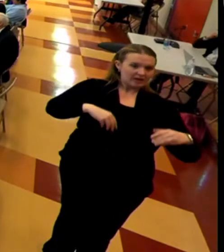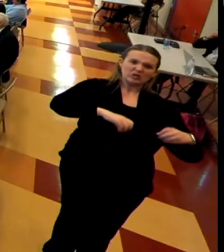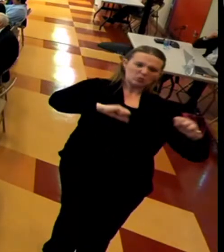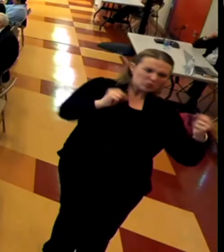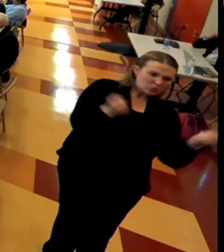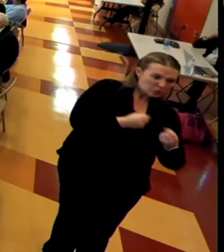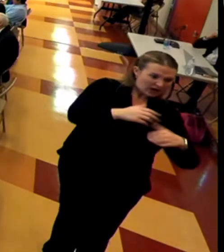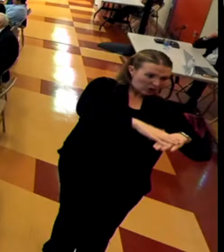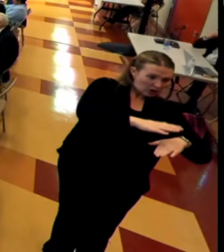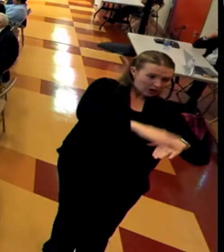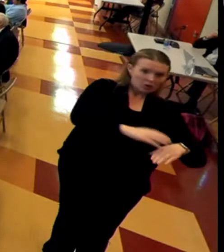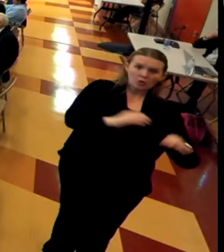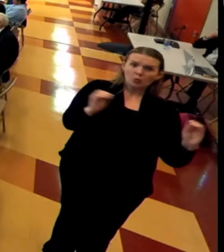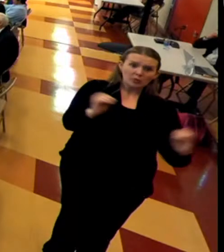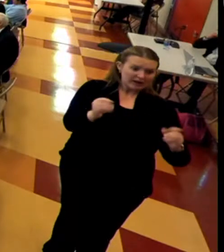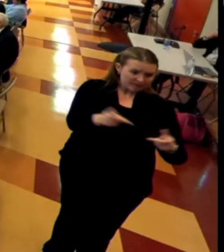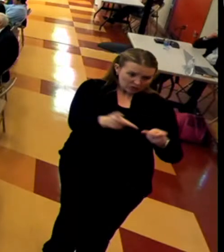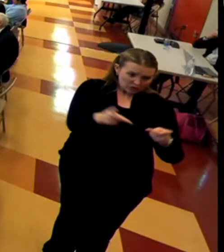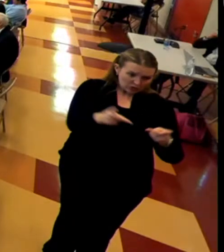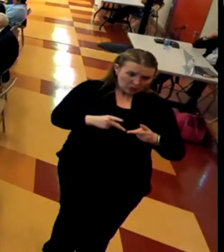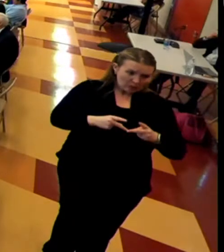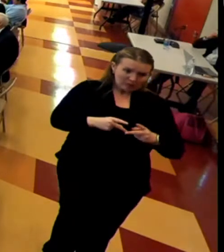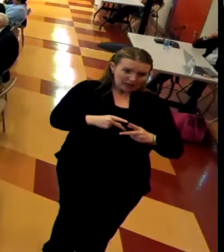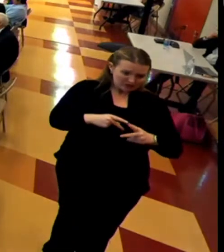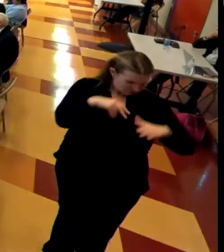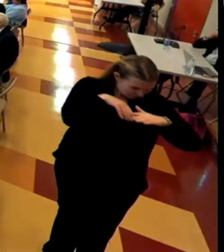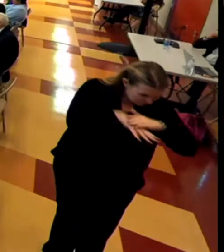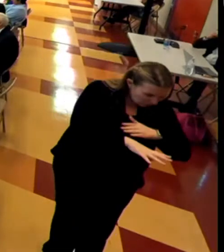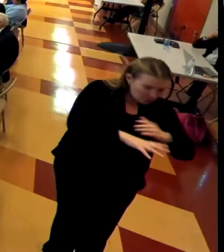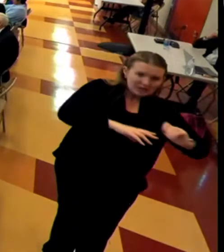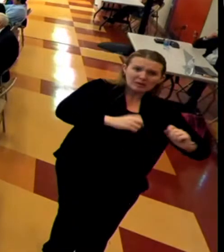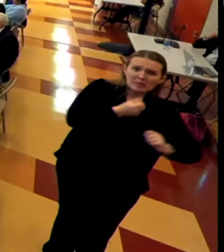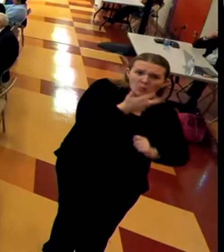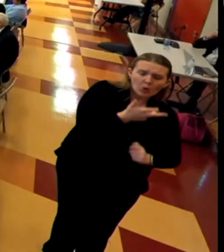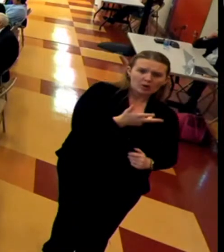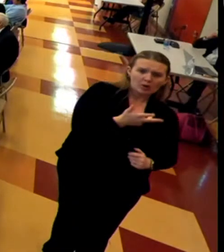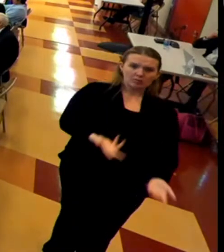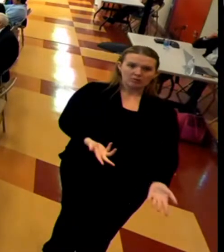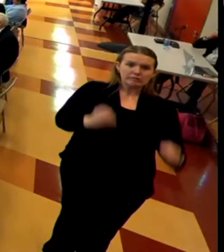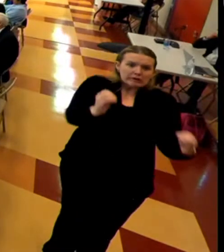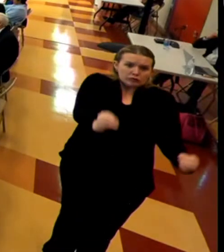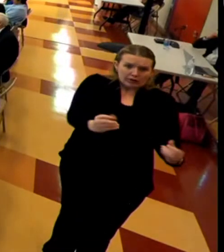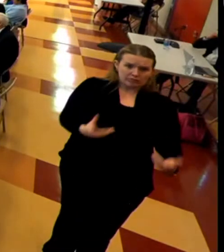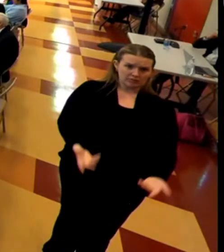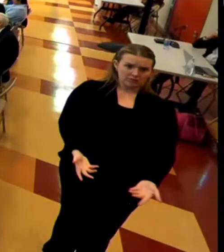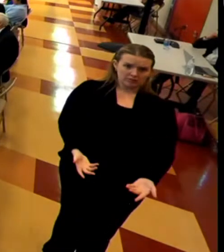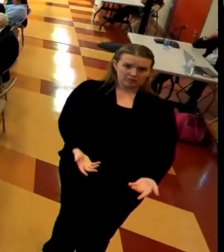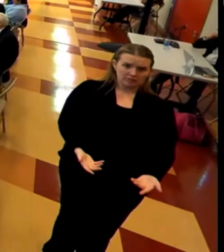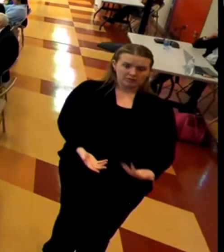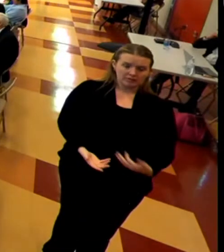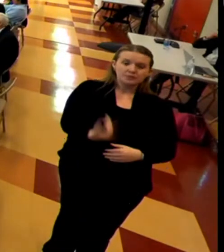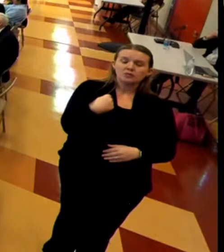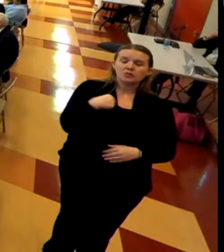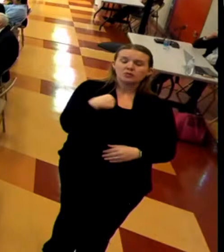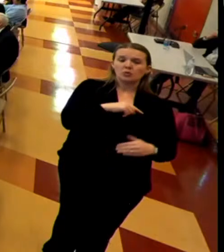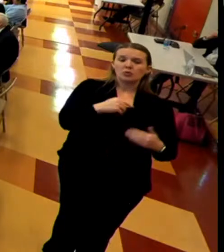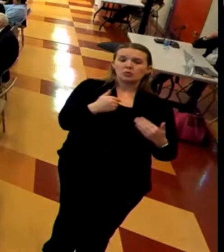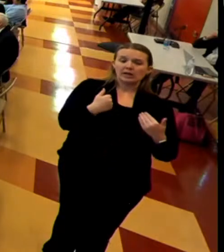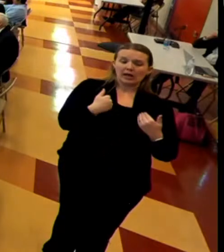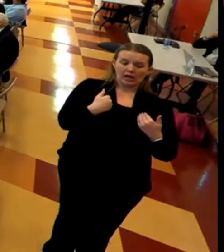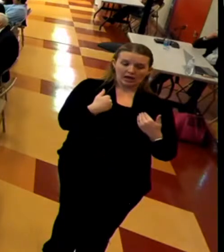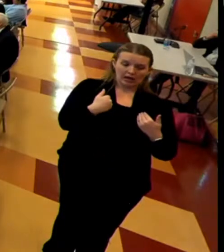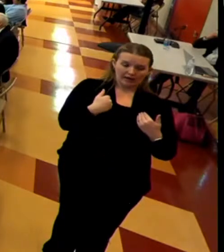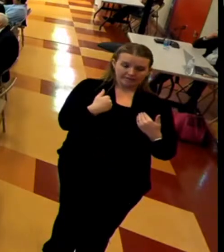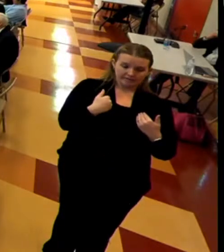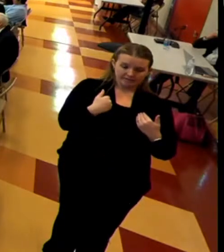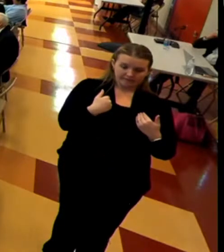we don't have a place to go because there's none. We have